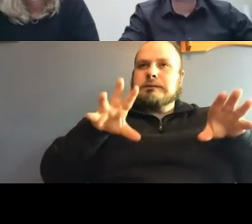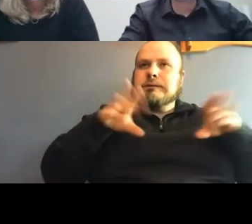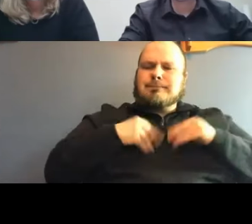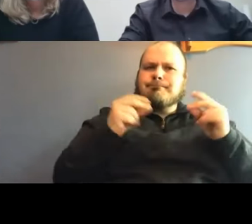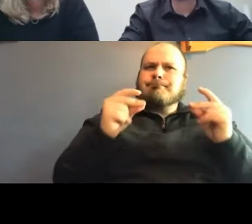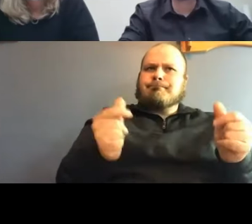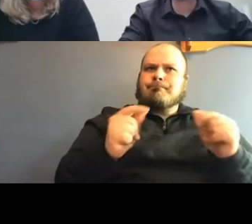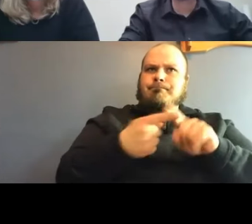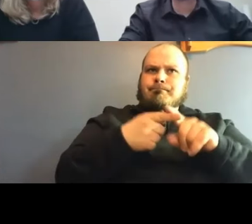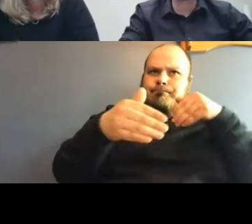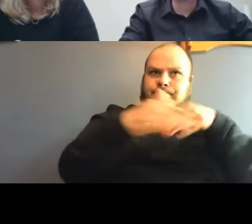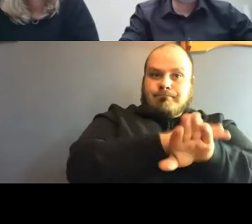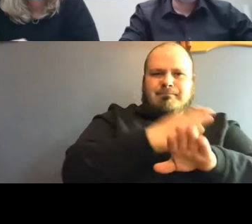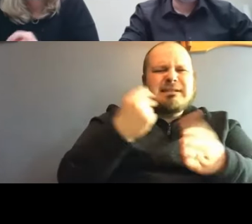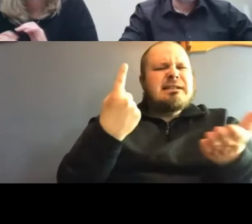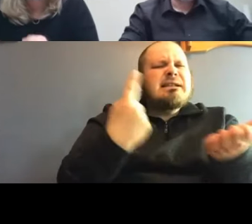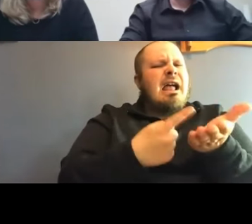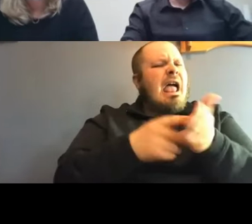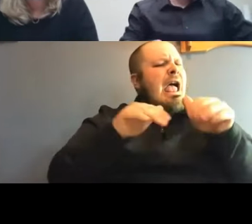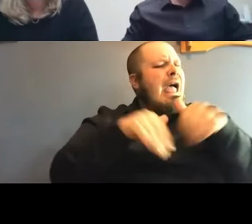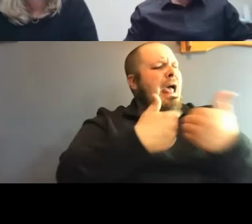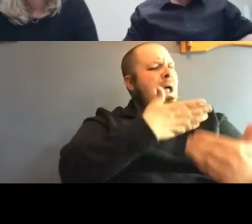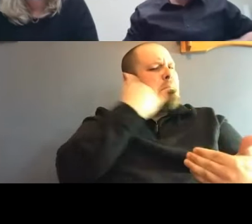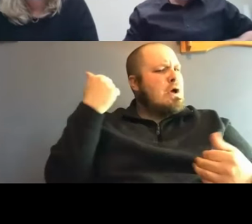begin talking about how you're going to best use it.